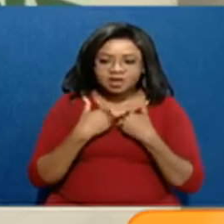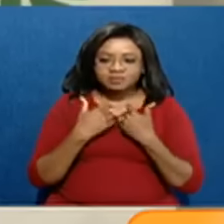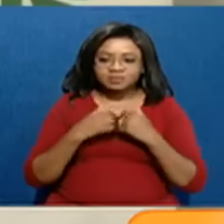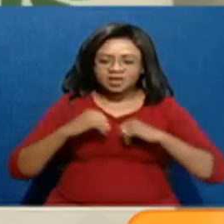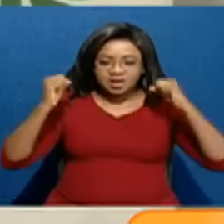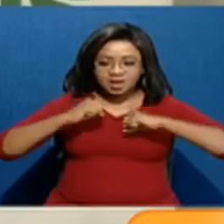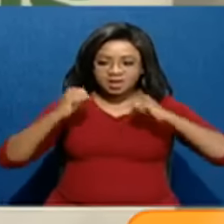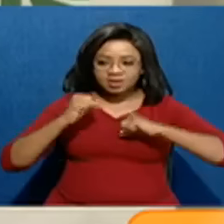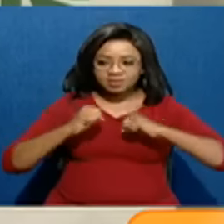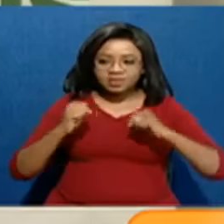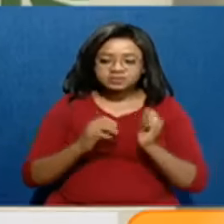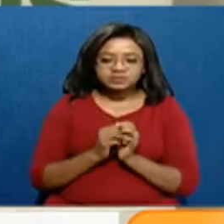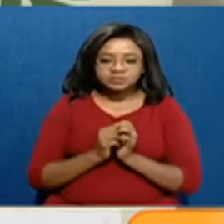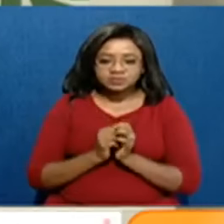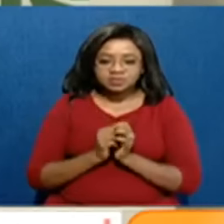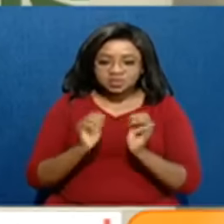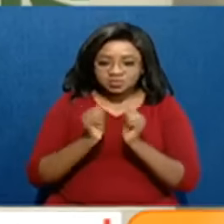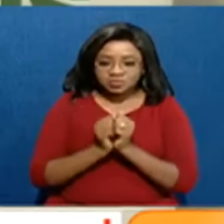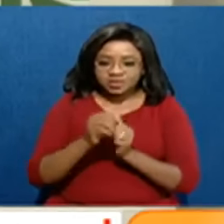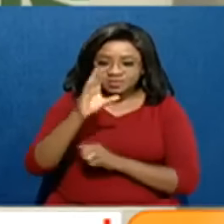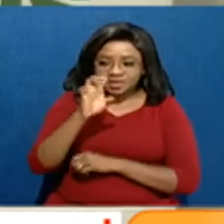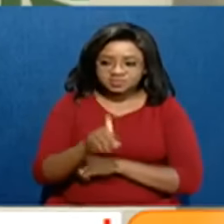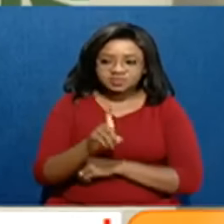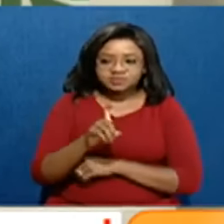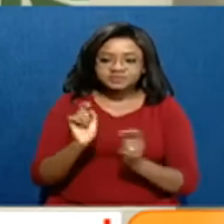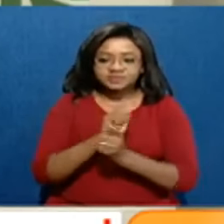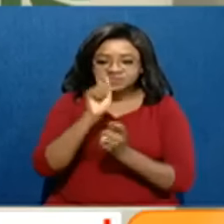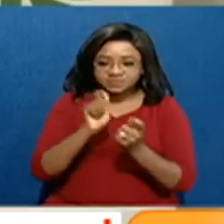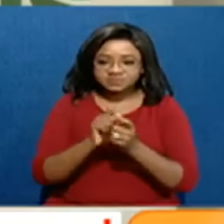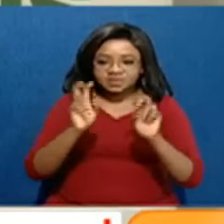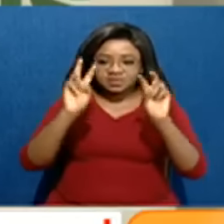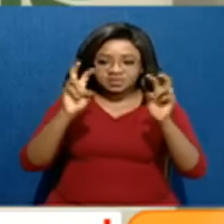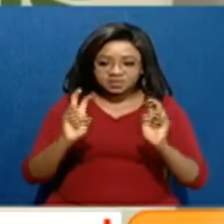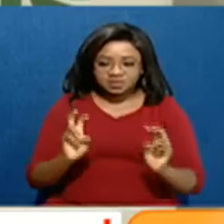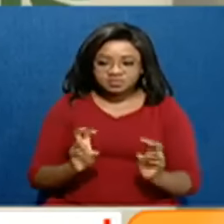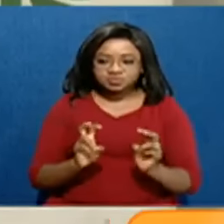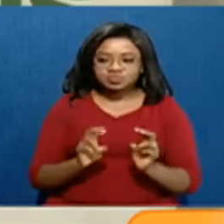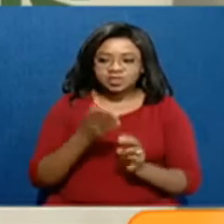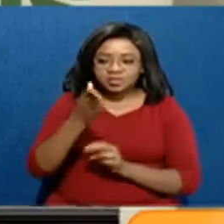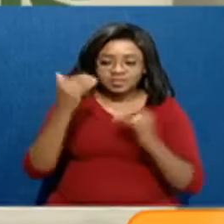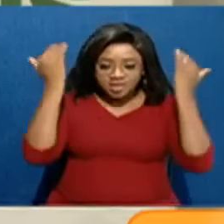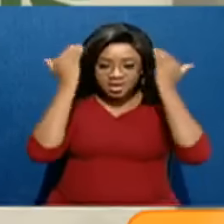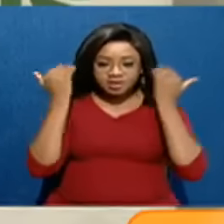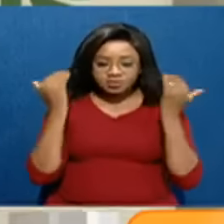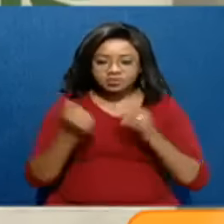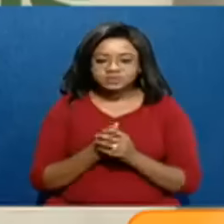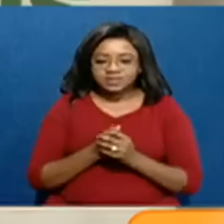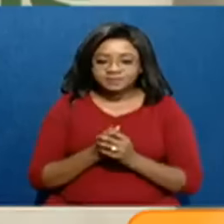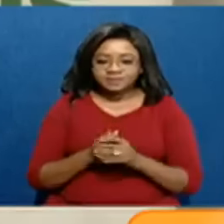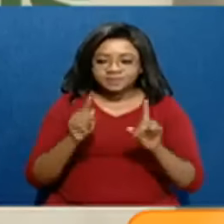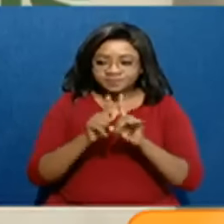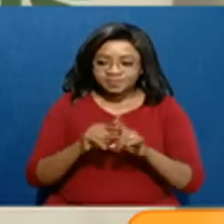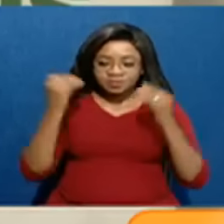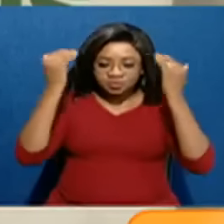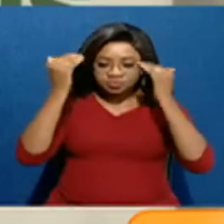any agreement with the executive, especially in a matter that is before court. The judiciary was